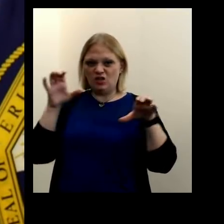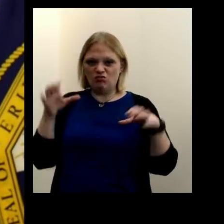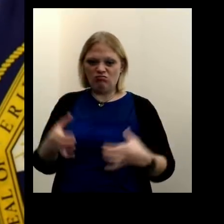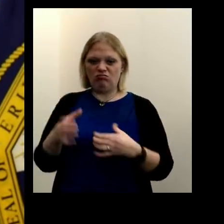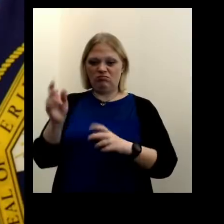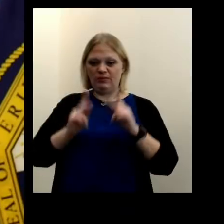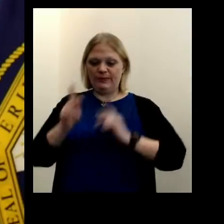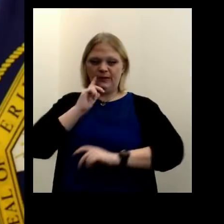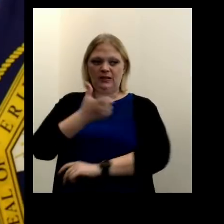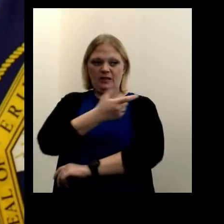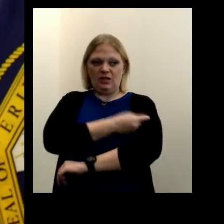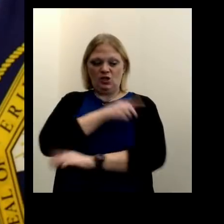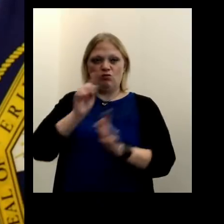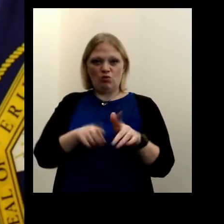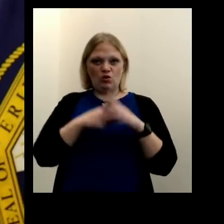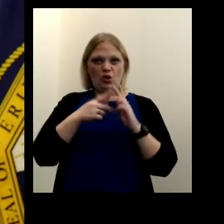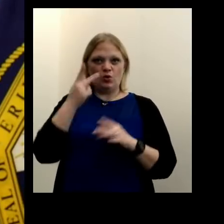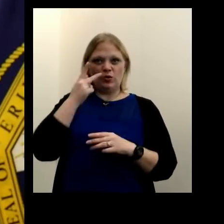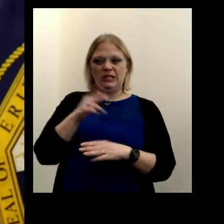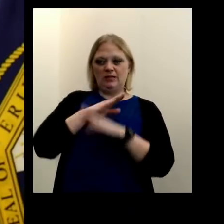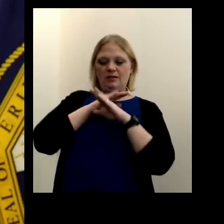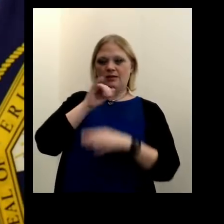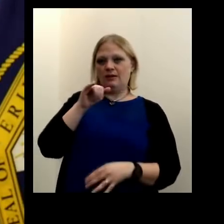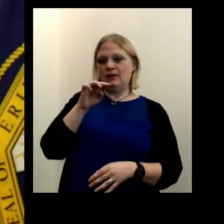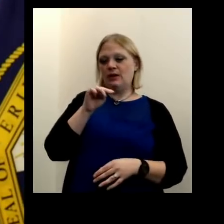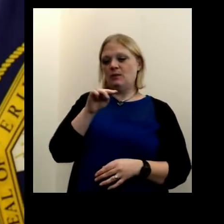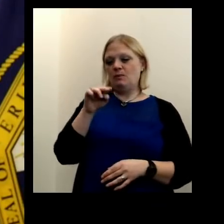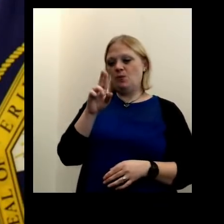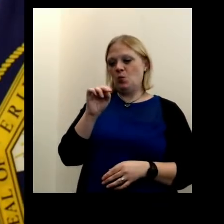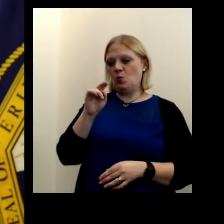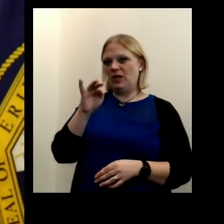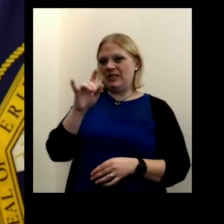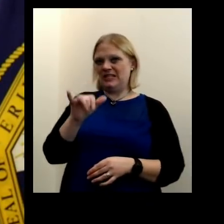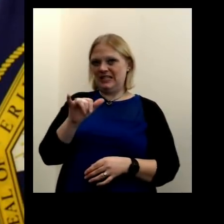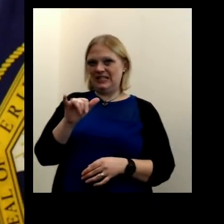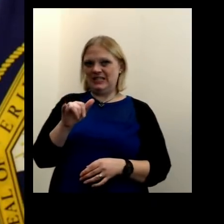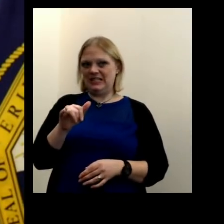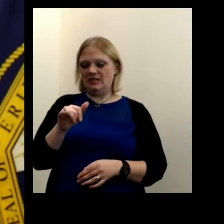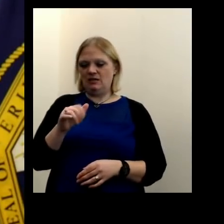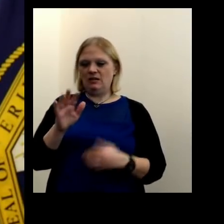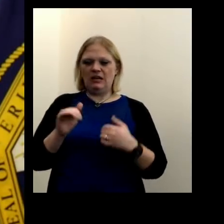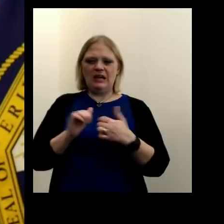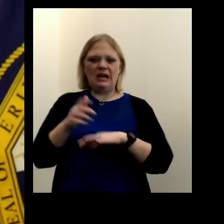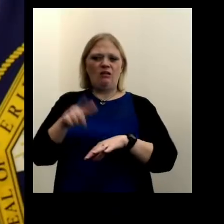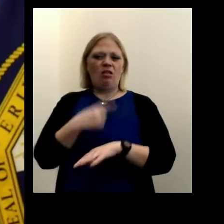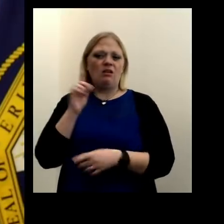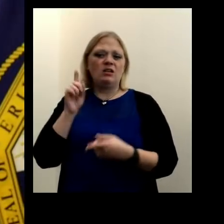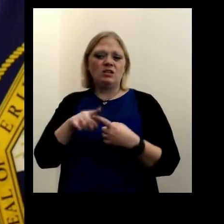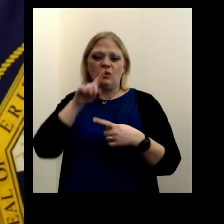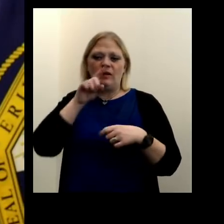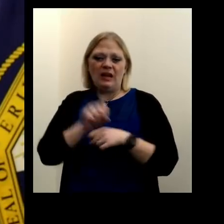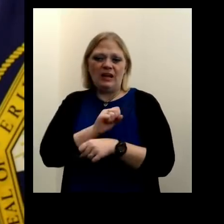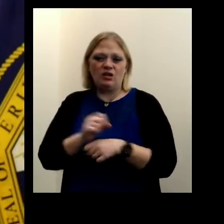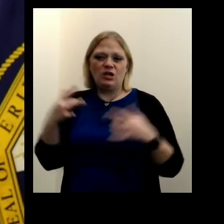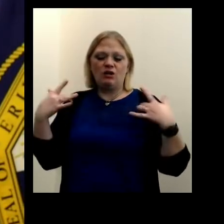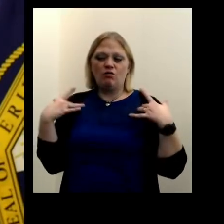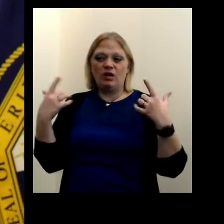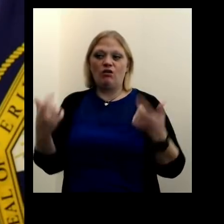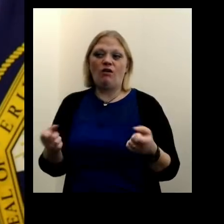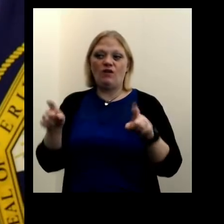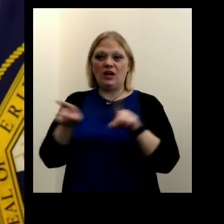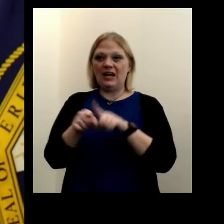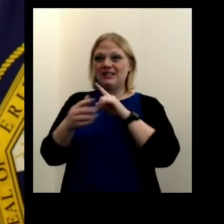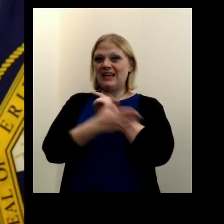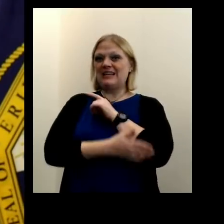start to see that immunity across the board. How long until we actually recover, though, as a county